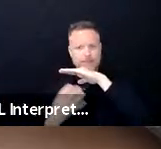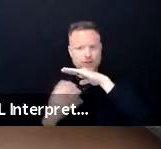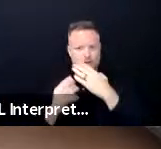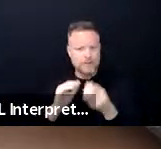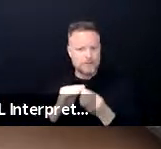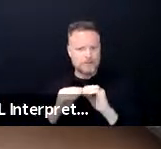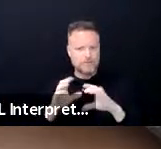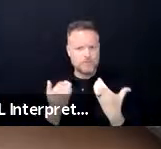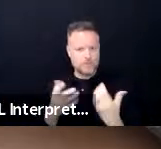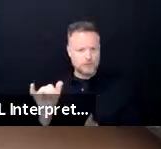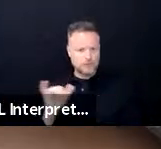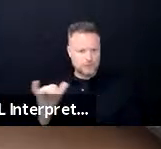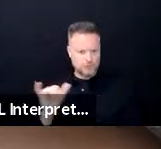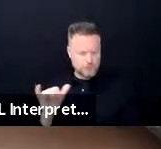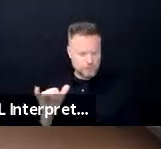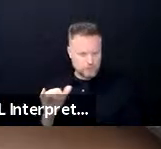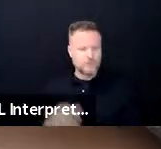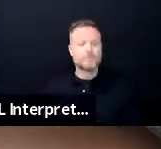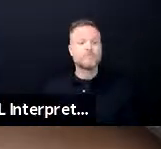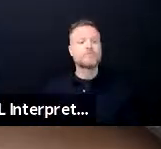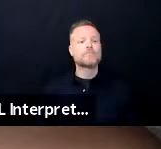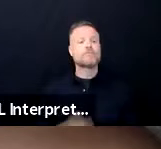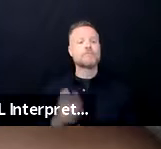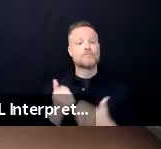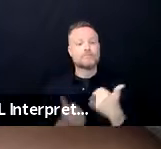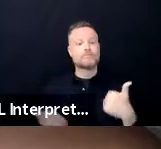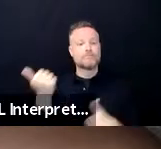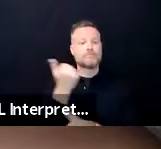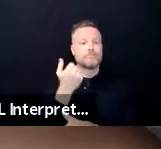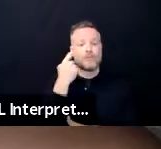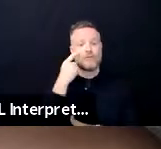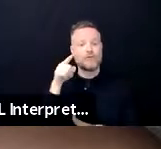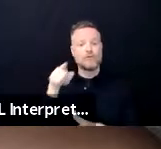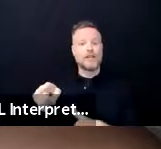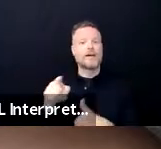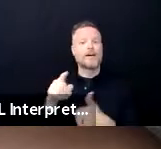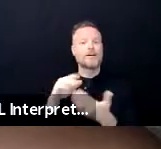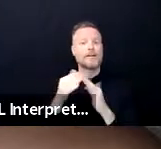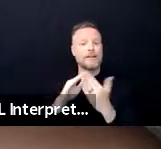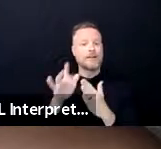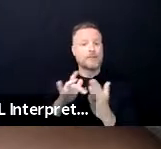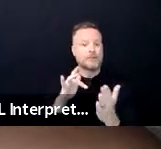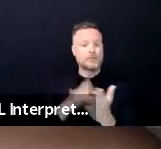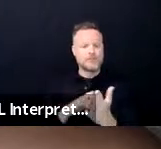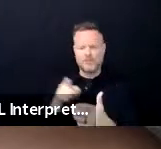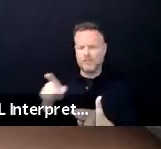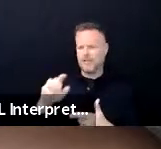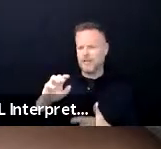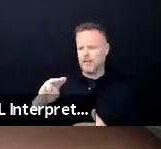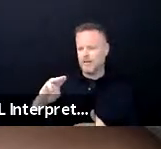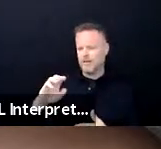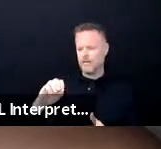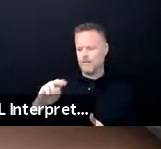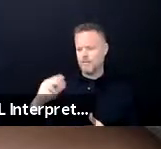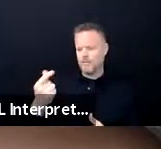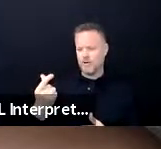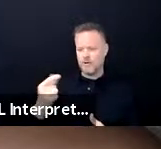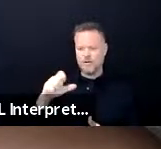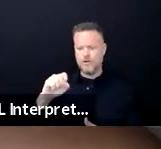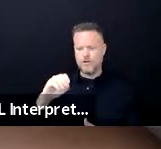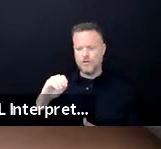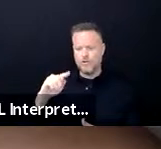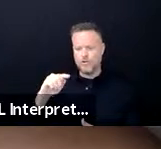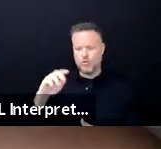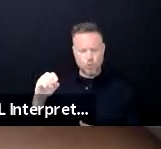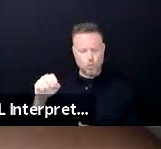the executive director for Bethel Neighborhood Center, Mong Sono, who I hope is on this call as well,